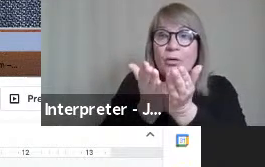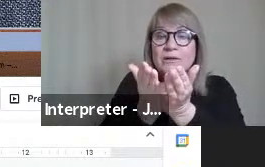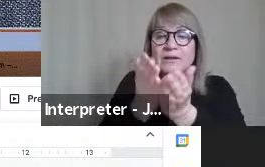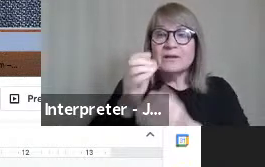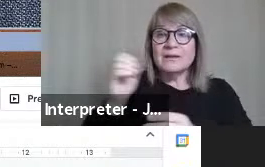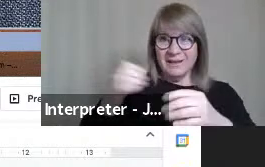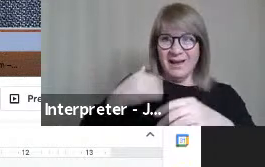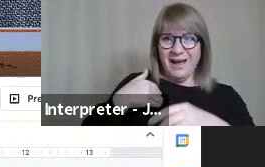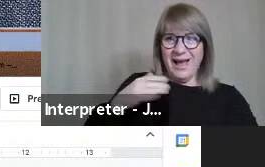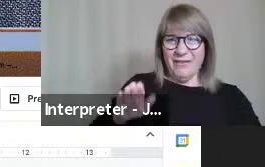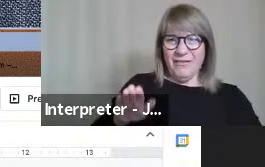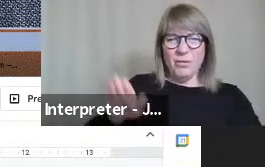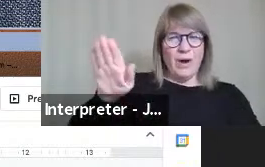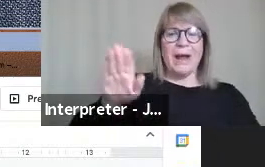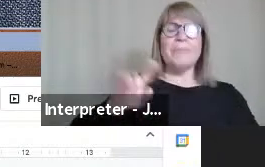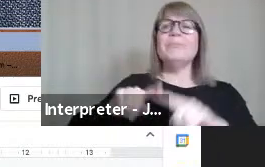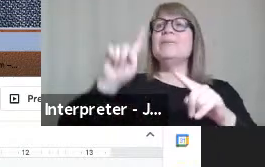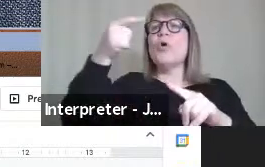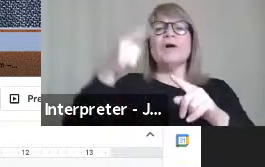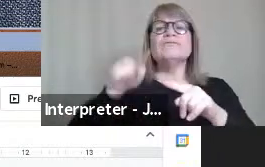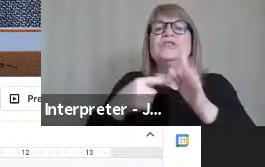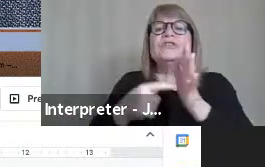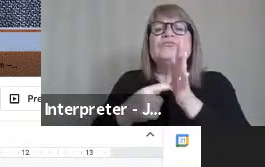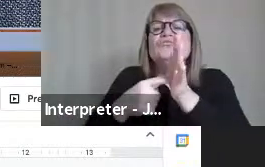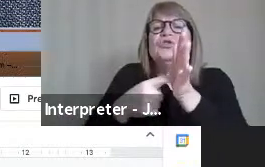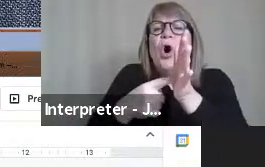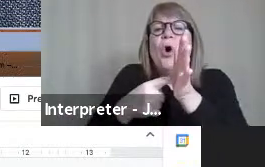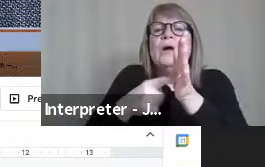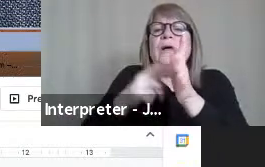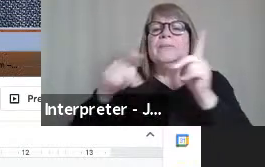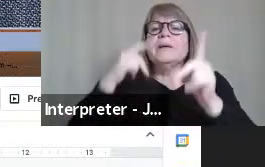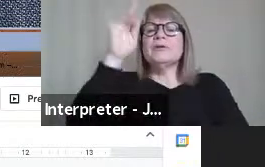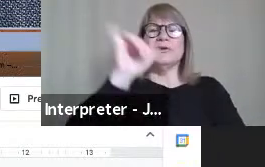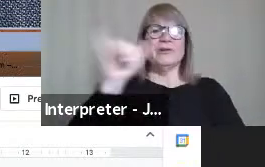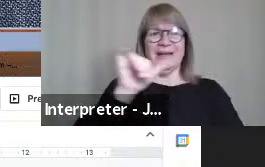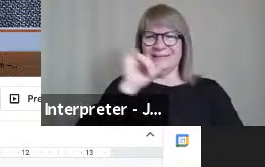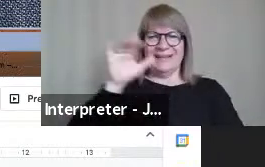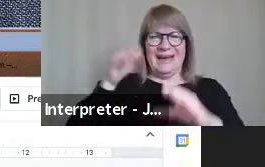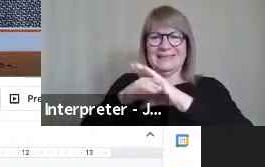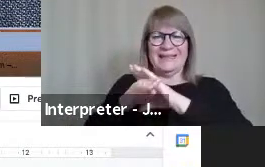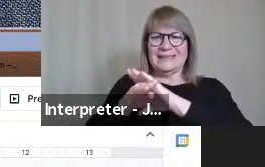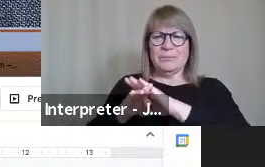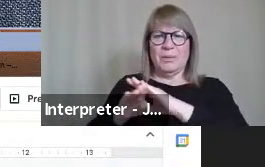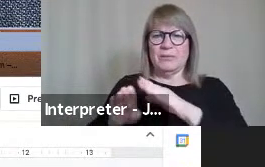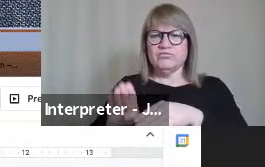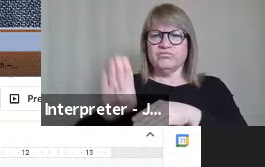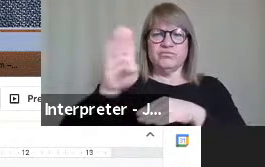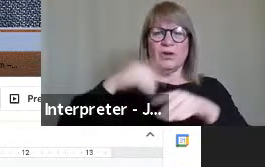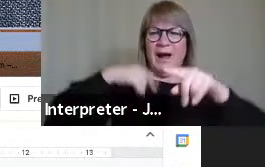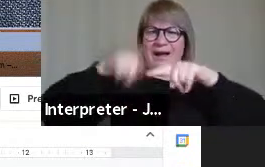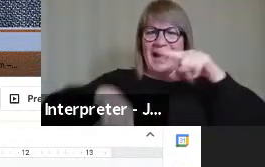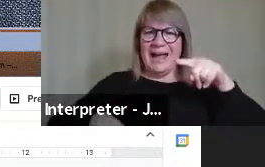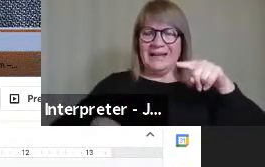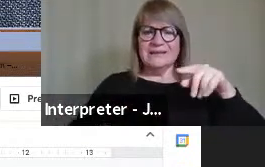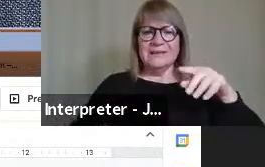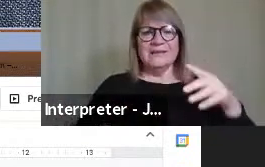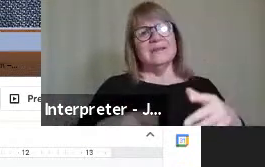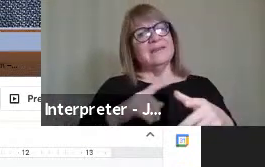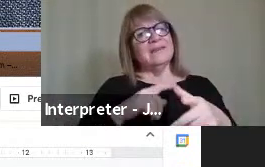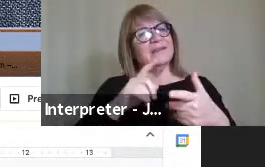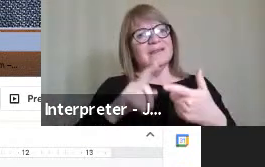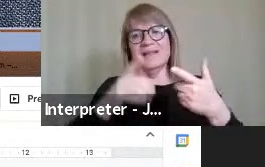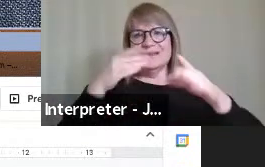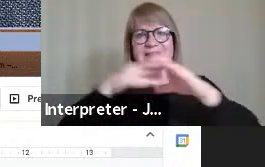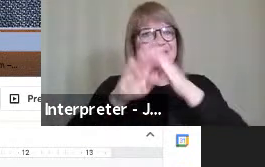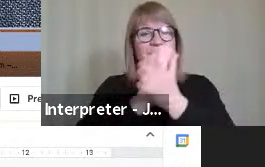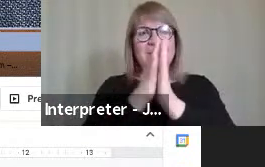like the ramp was more for show and less for access and the accessibility got worse as i eventually like there's a lot